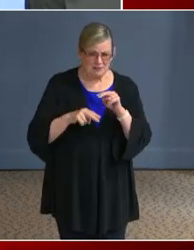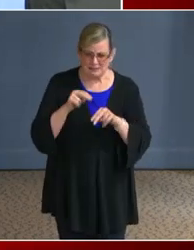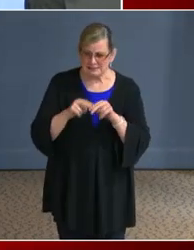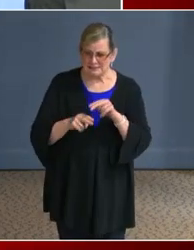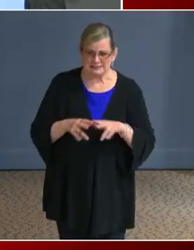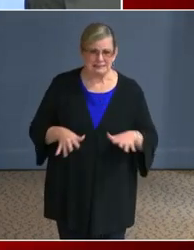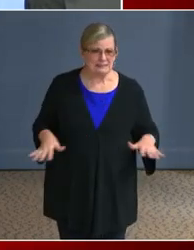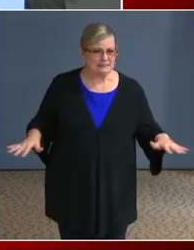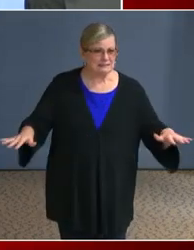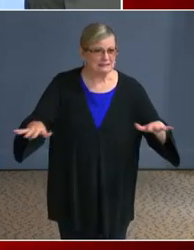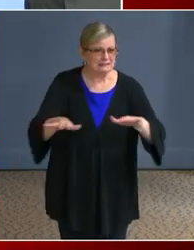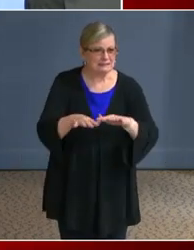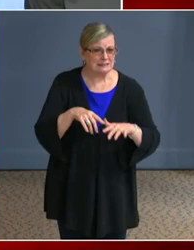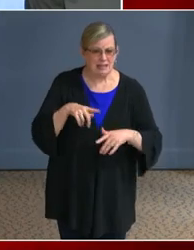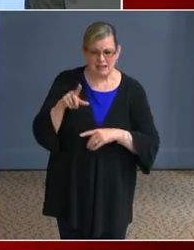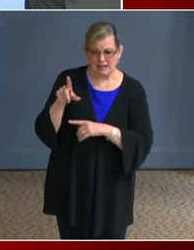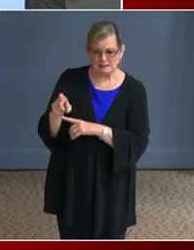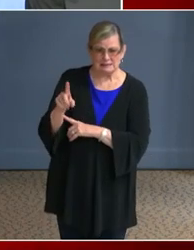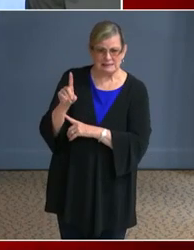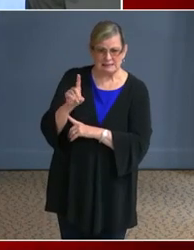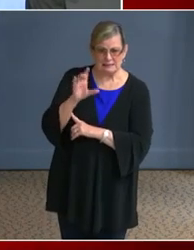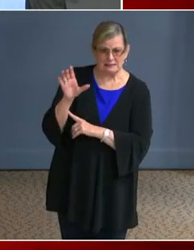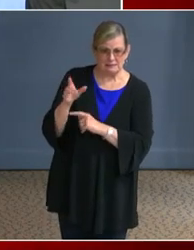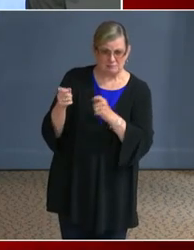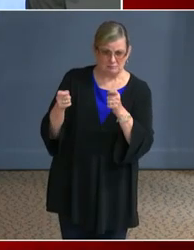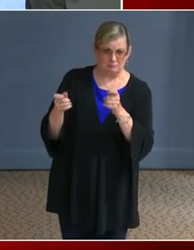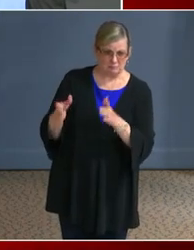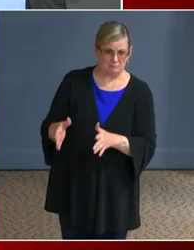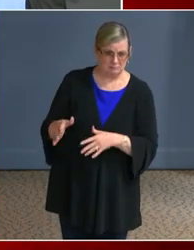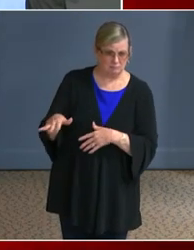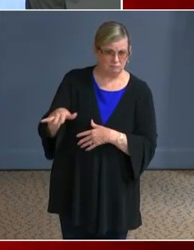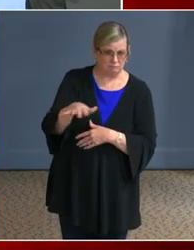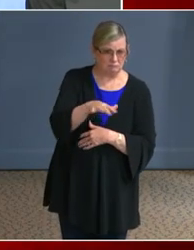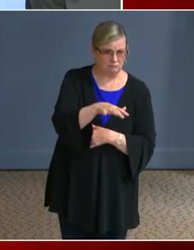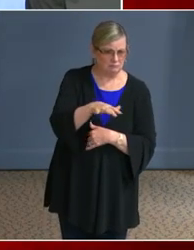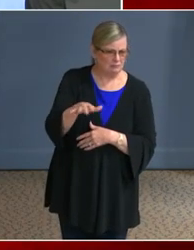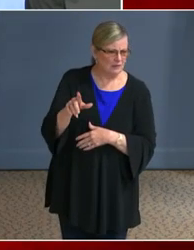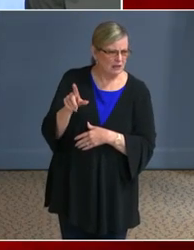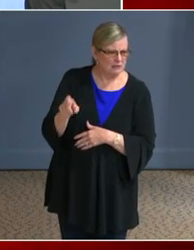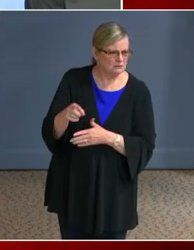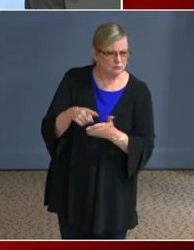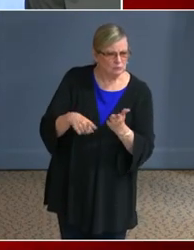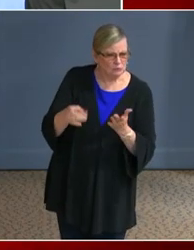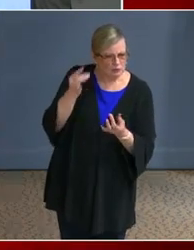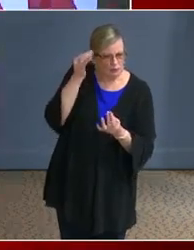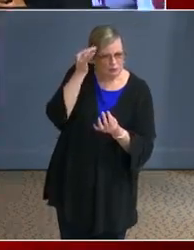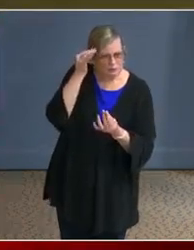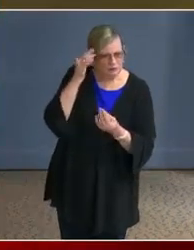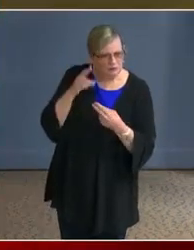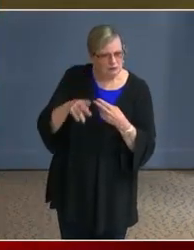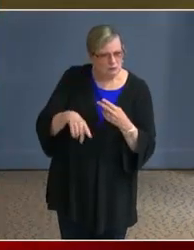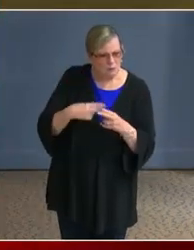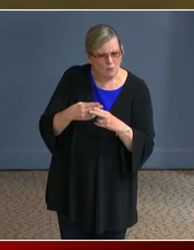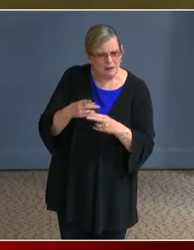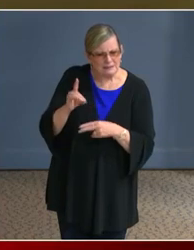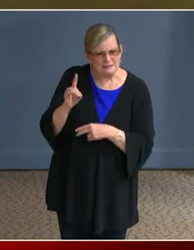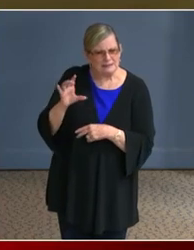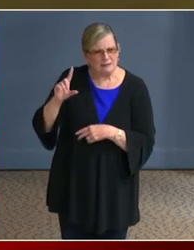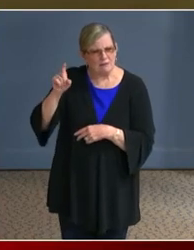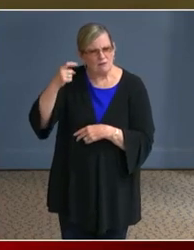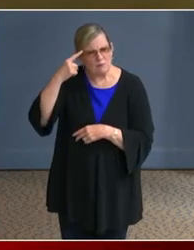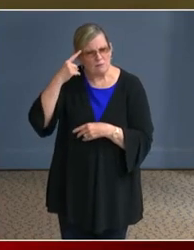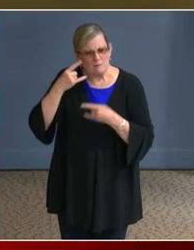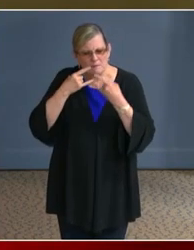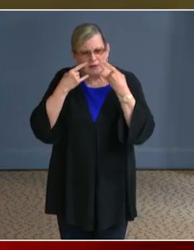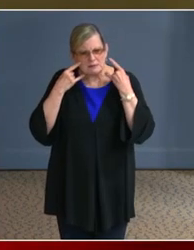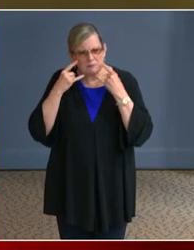asked the city administrator to consider what the DC government's mask policy